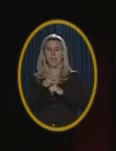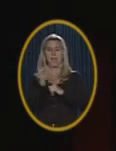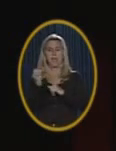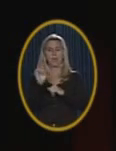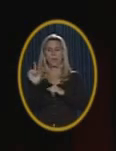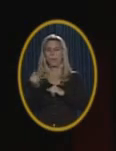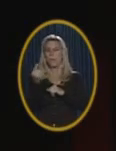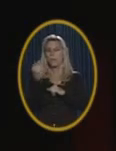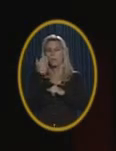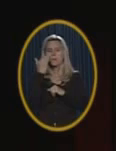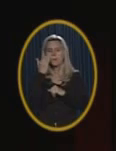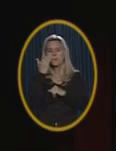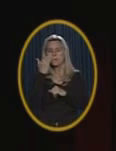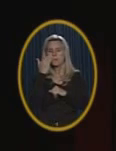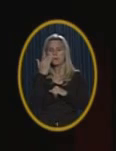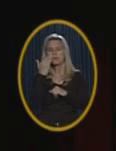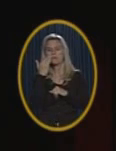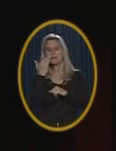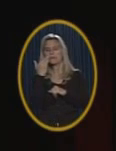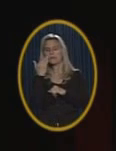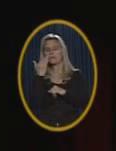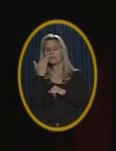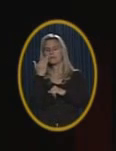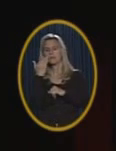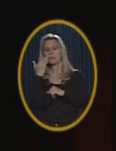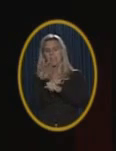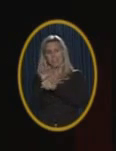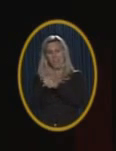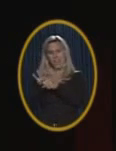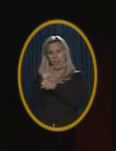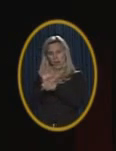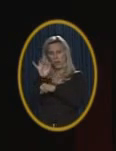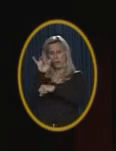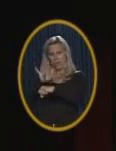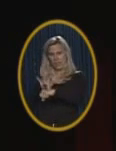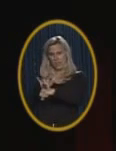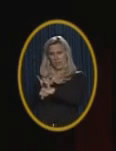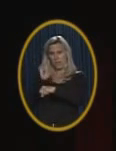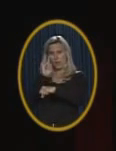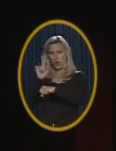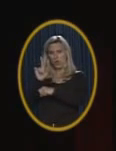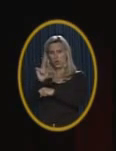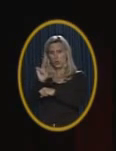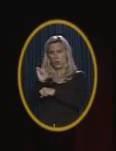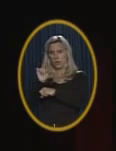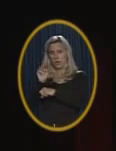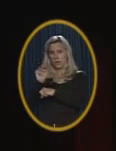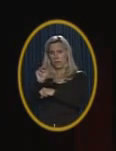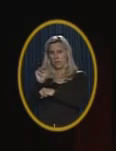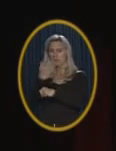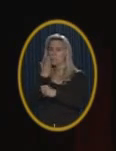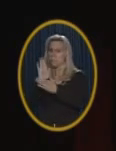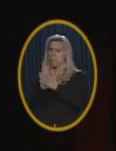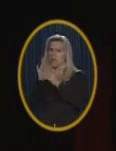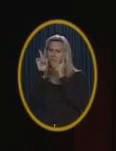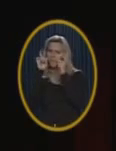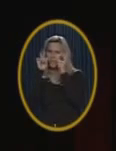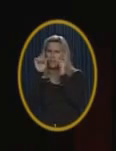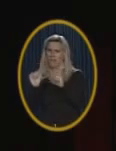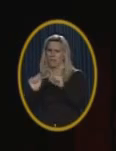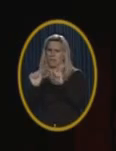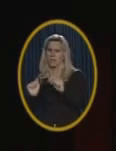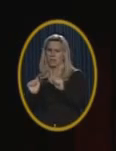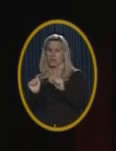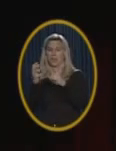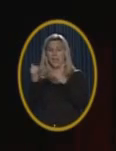And we only knew the area that we were landing in, to 20 meters. That's how bad our photography was. And now